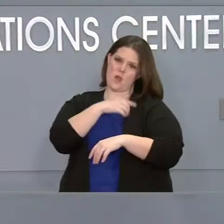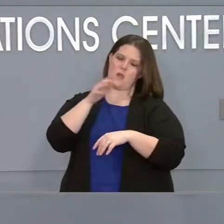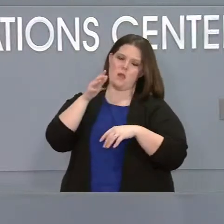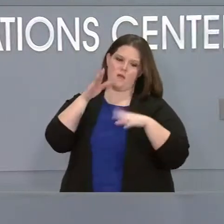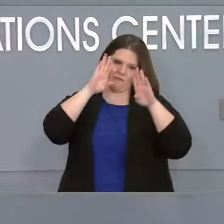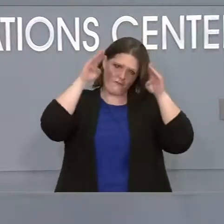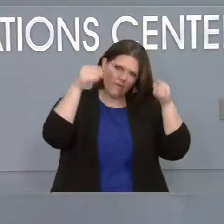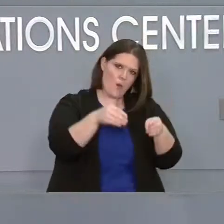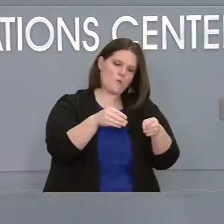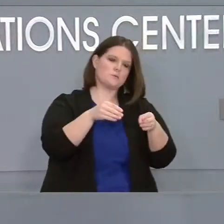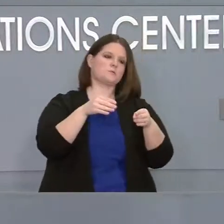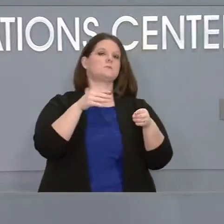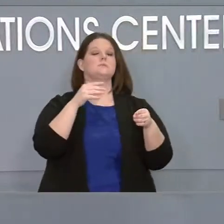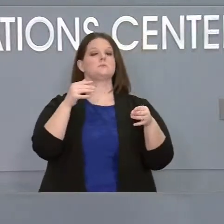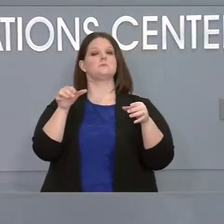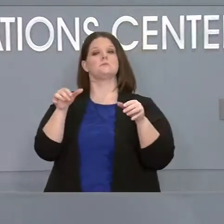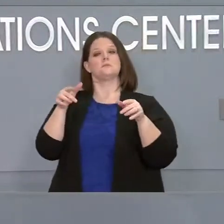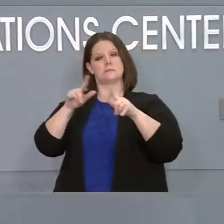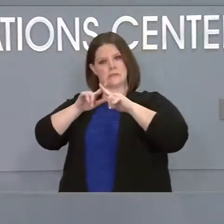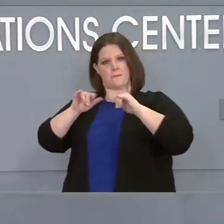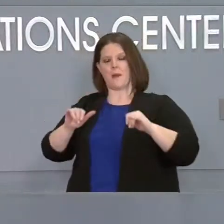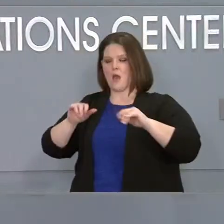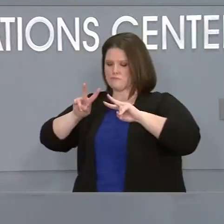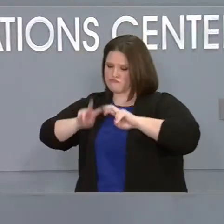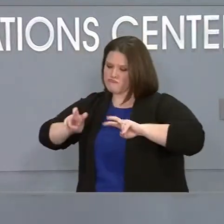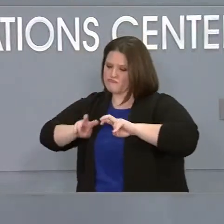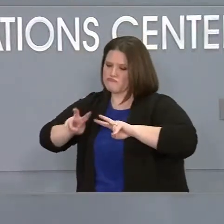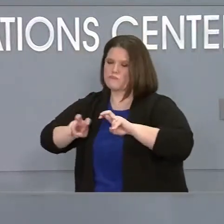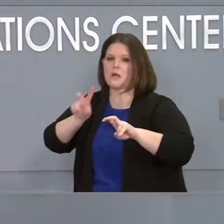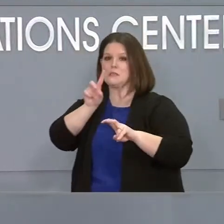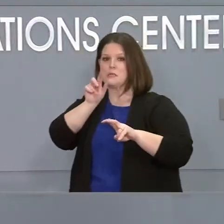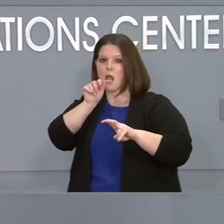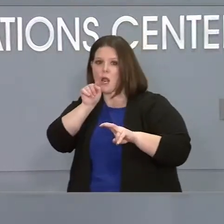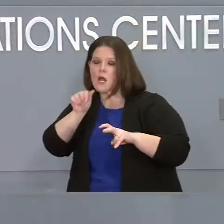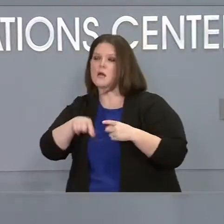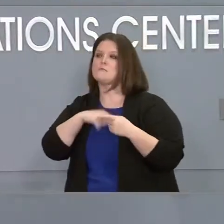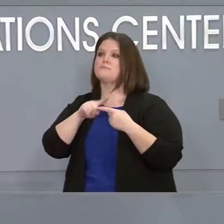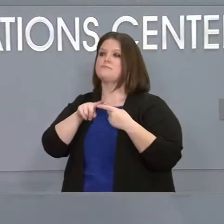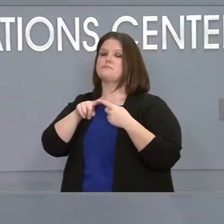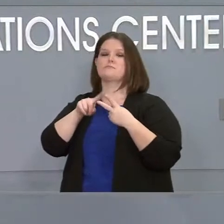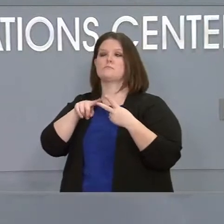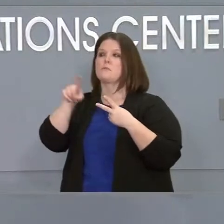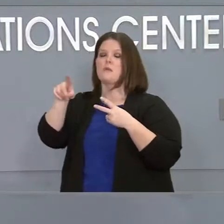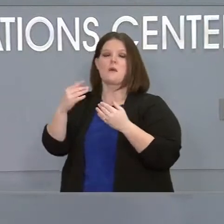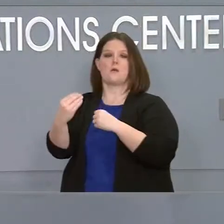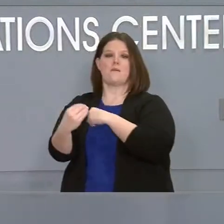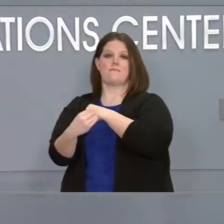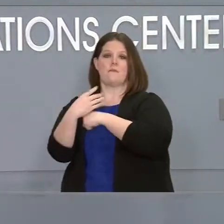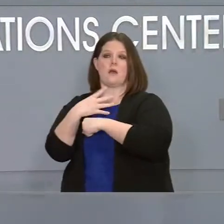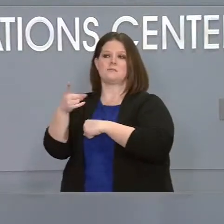continue to look at the data and get recommendations from the health experts, but I don't expect